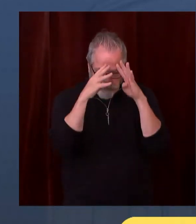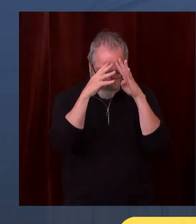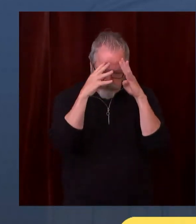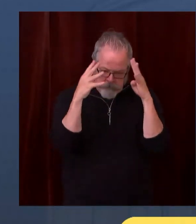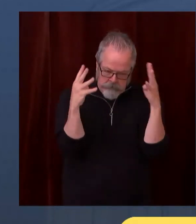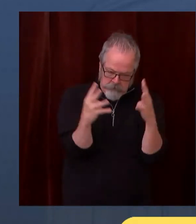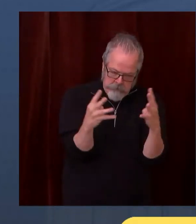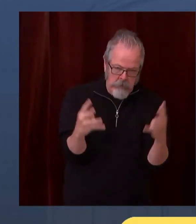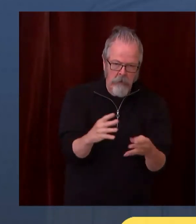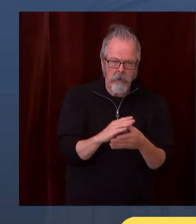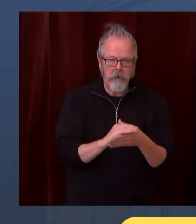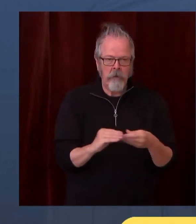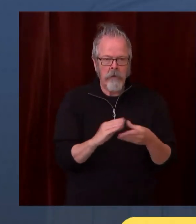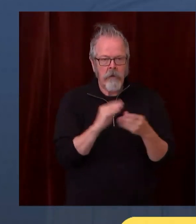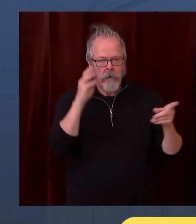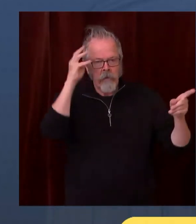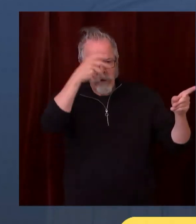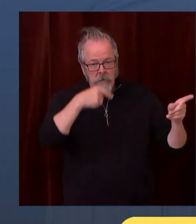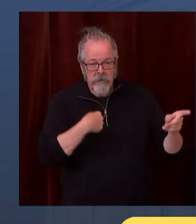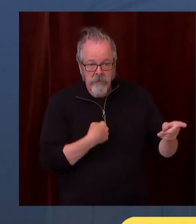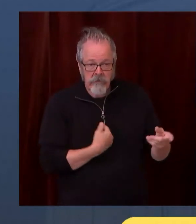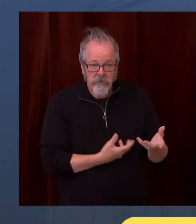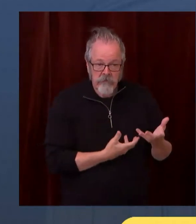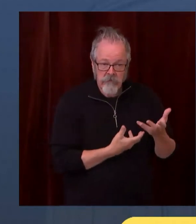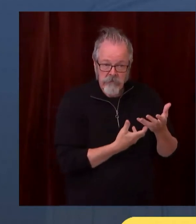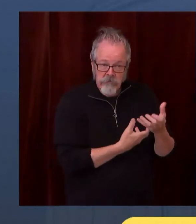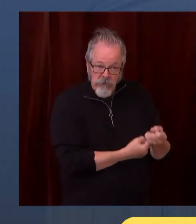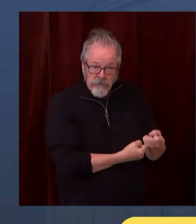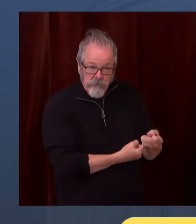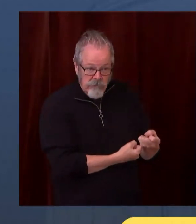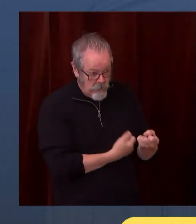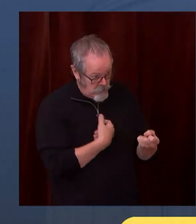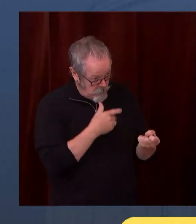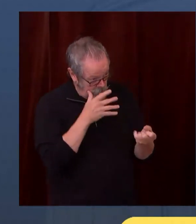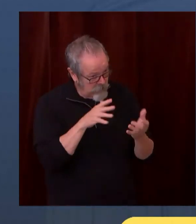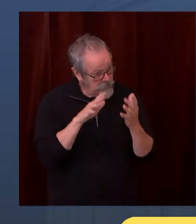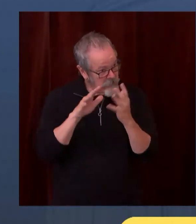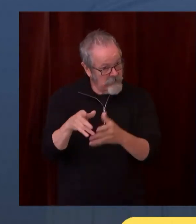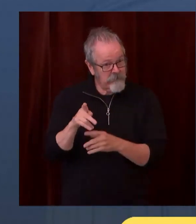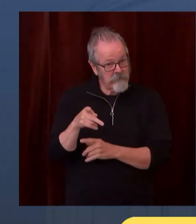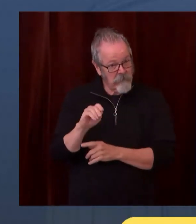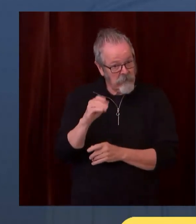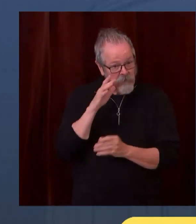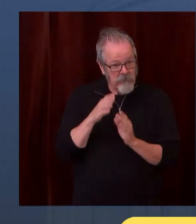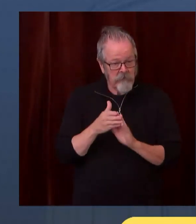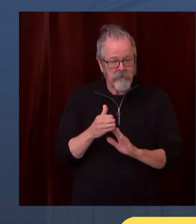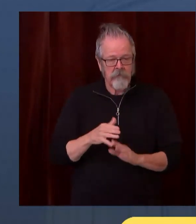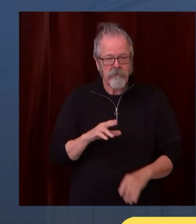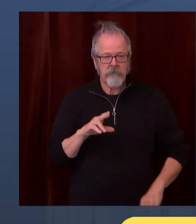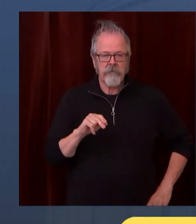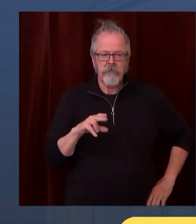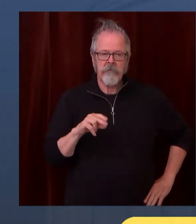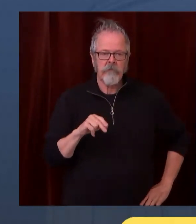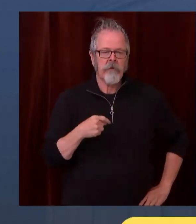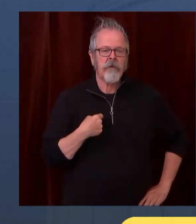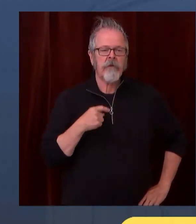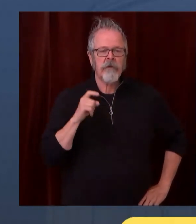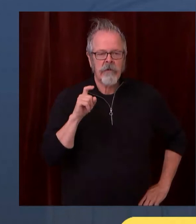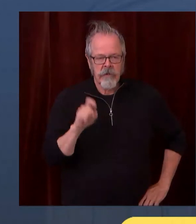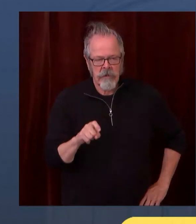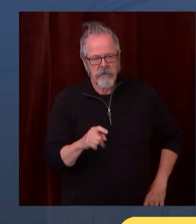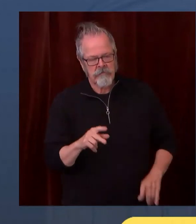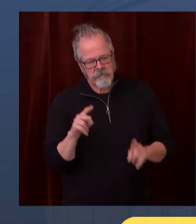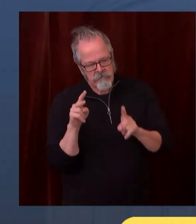Service. And anything less than that, in my book, will create too much uncertainty. Now, there are some